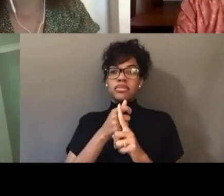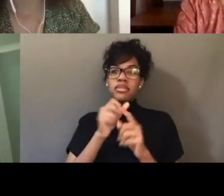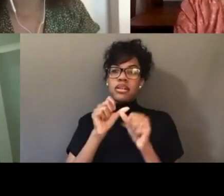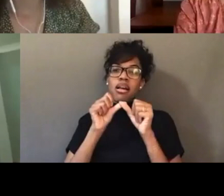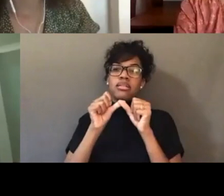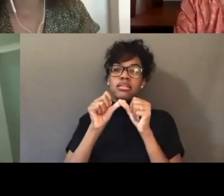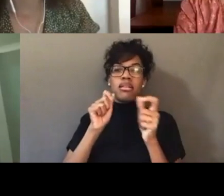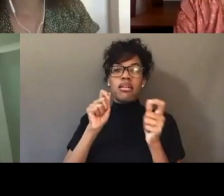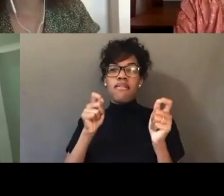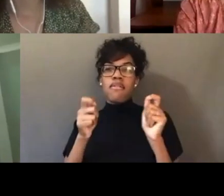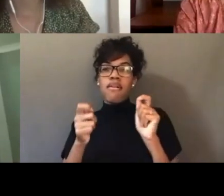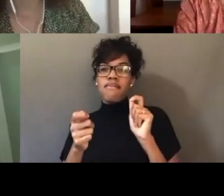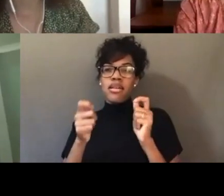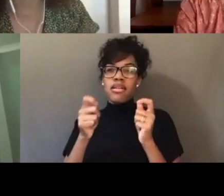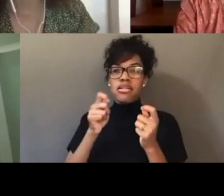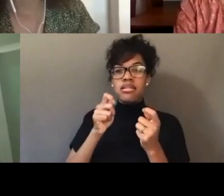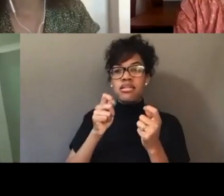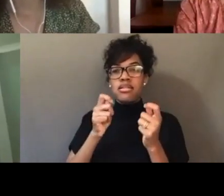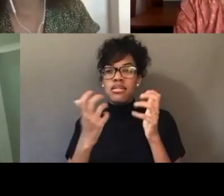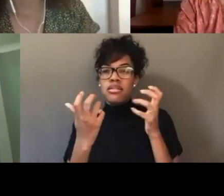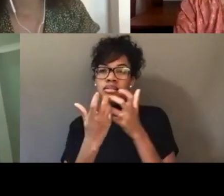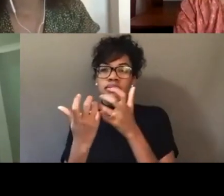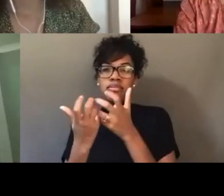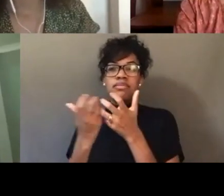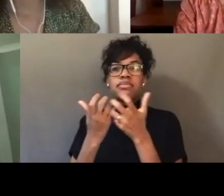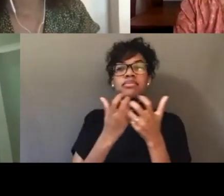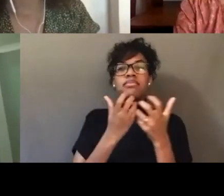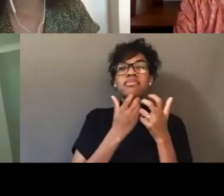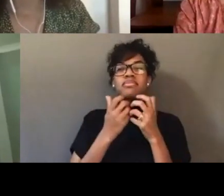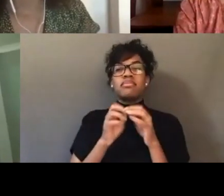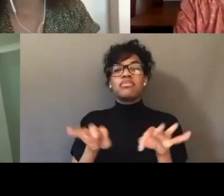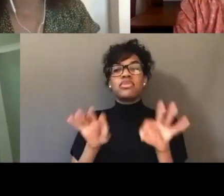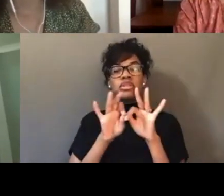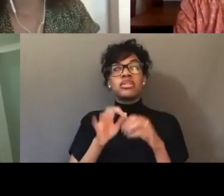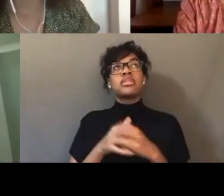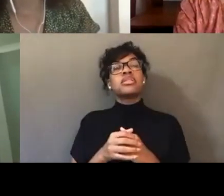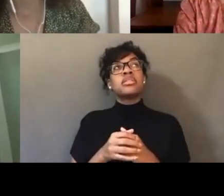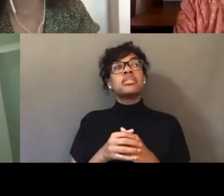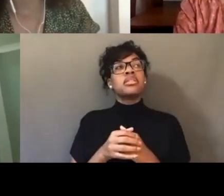stay aware and in the present with the work,